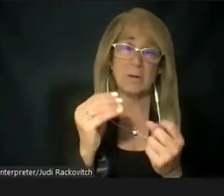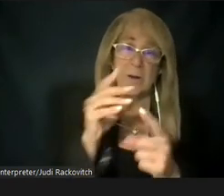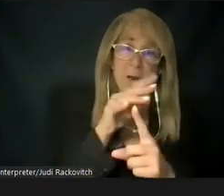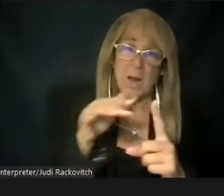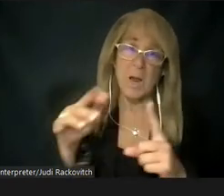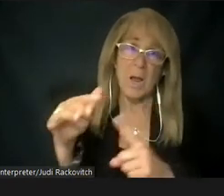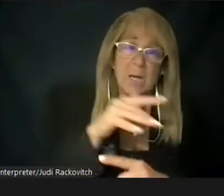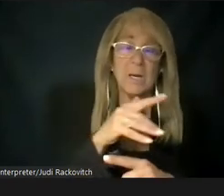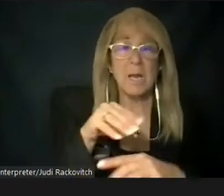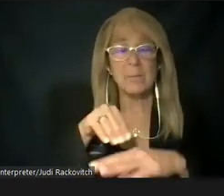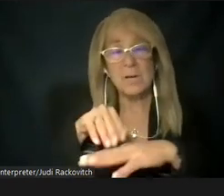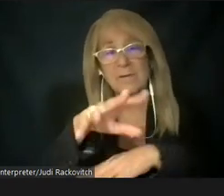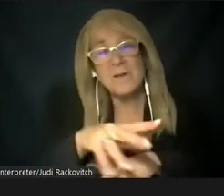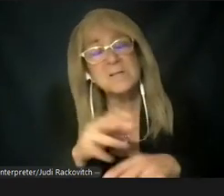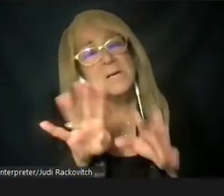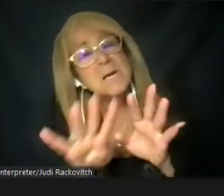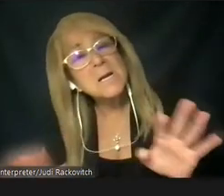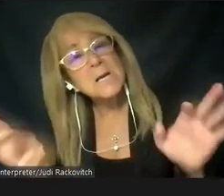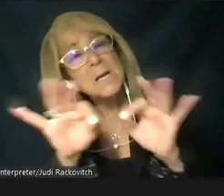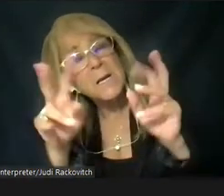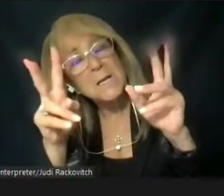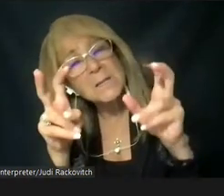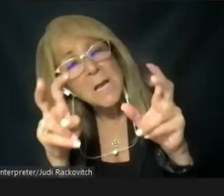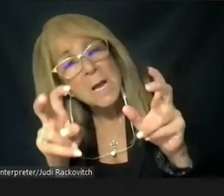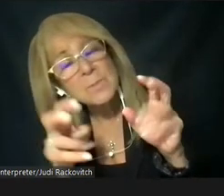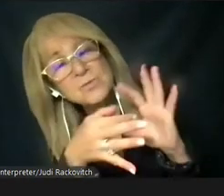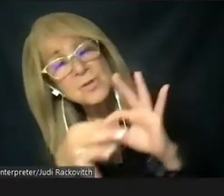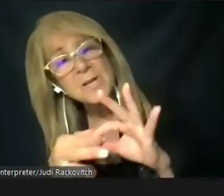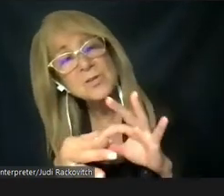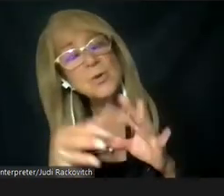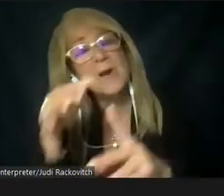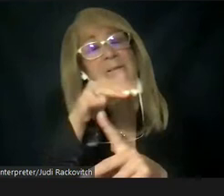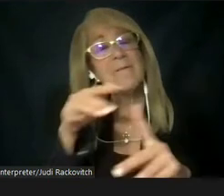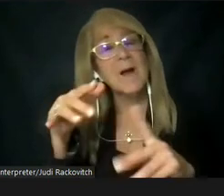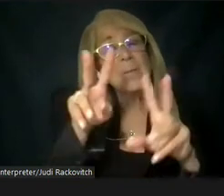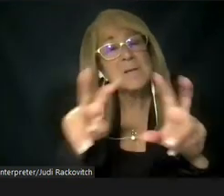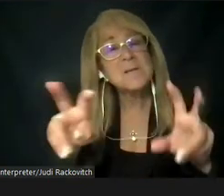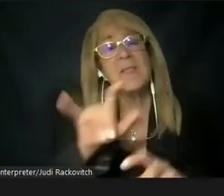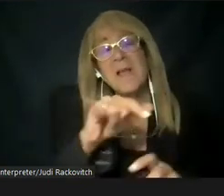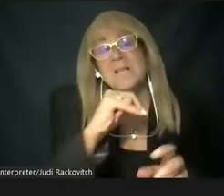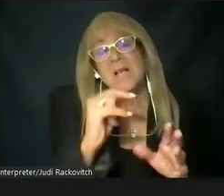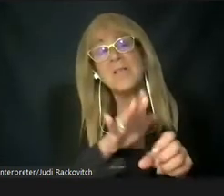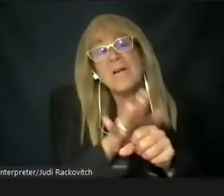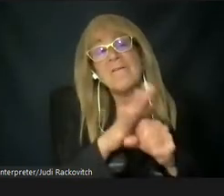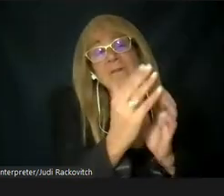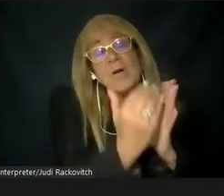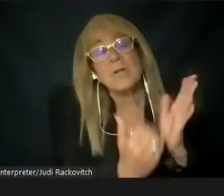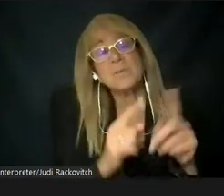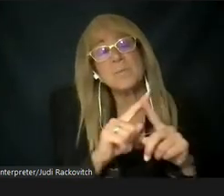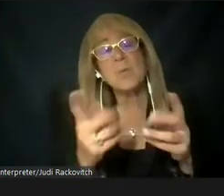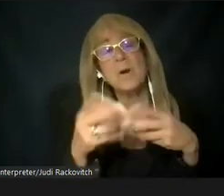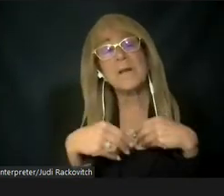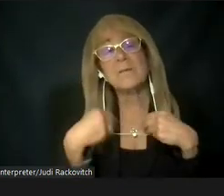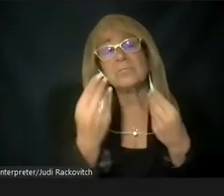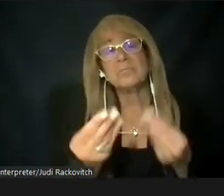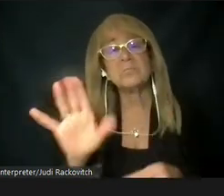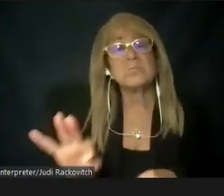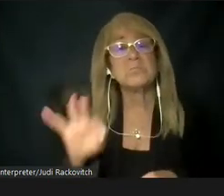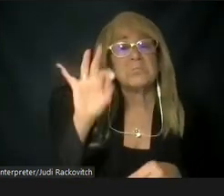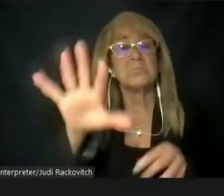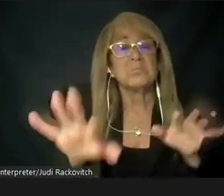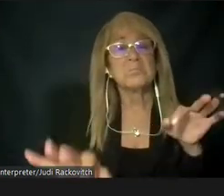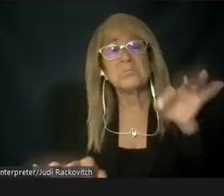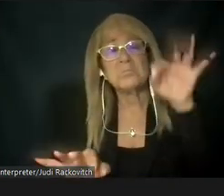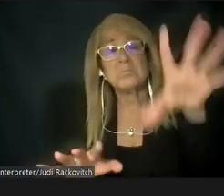In terms of the key topics of the environmental assessment, this is not the full list, but we wanted to at least give you some sense of the kinds of things we'll be studying.